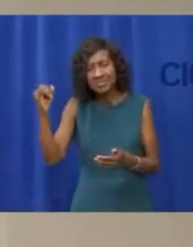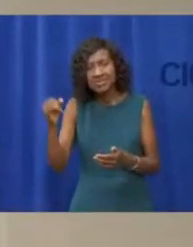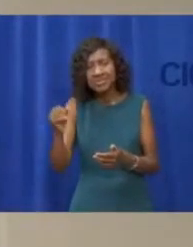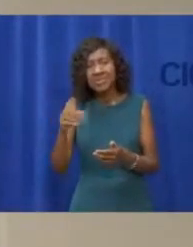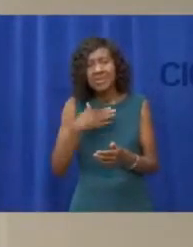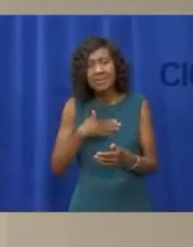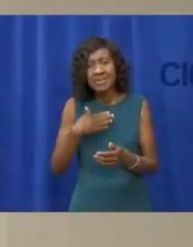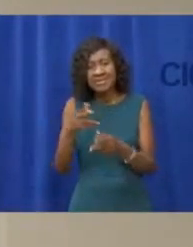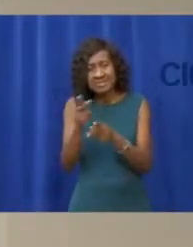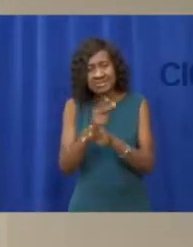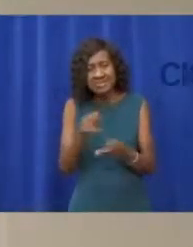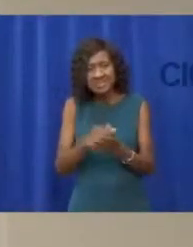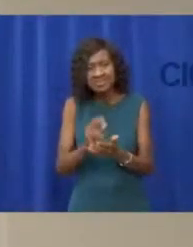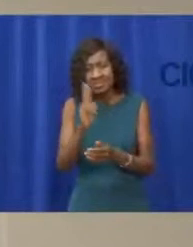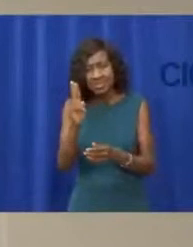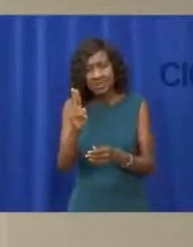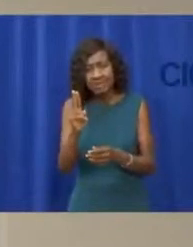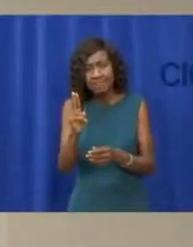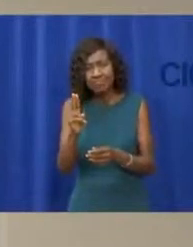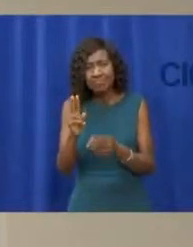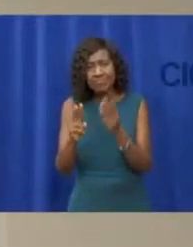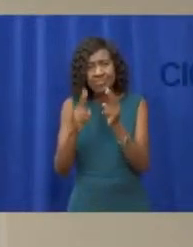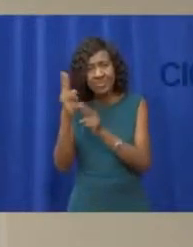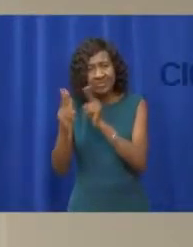Caymankind spirit. Please visit